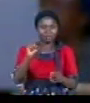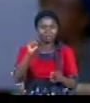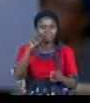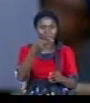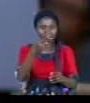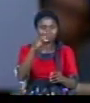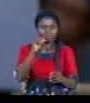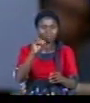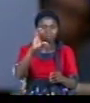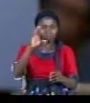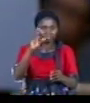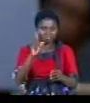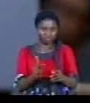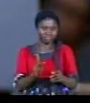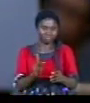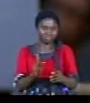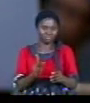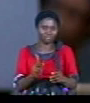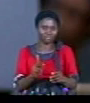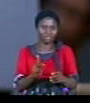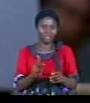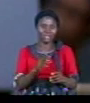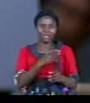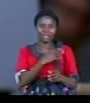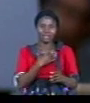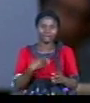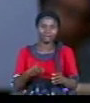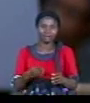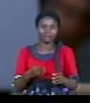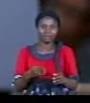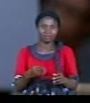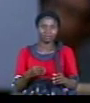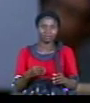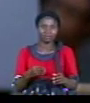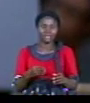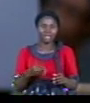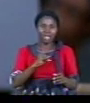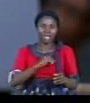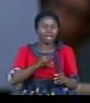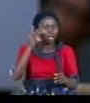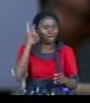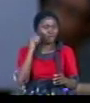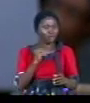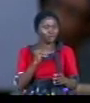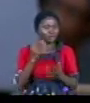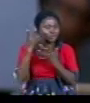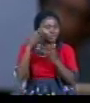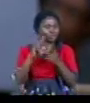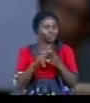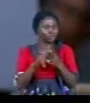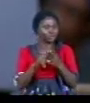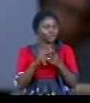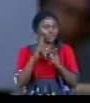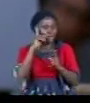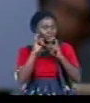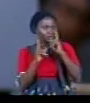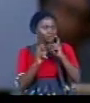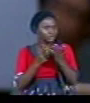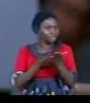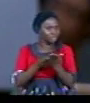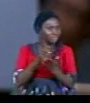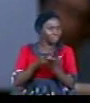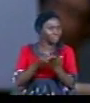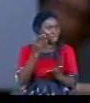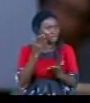that's why I didn't give the testimony that first day, to see whether the testimony was truly genuine or not. And since then, till now,